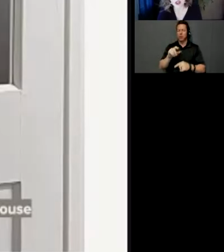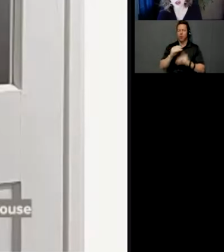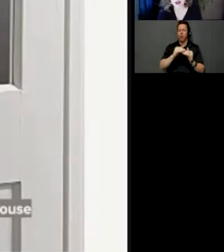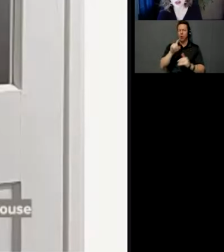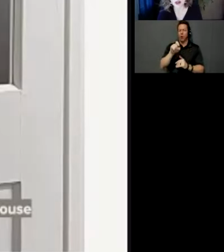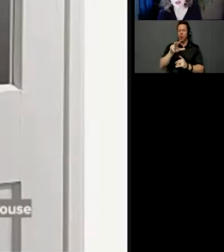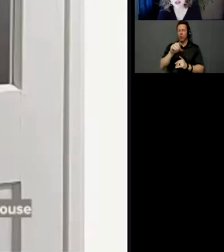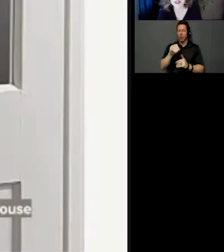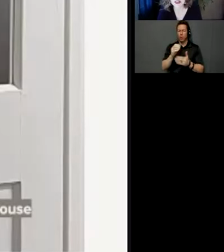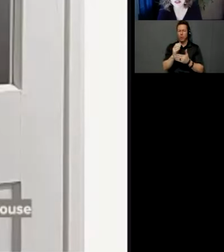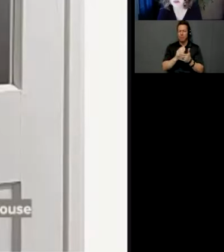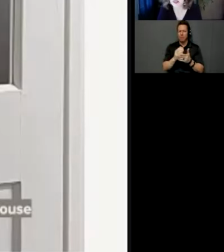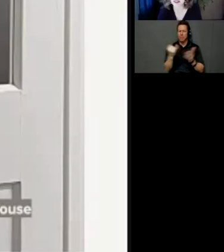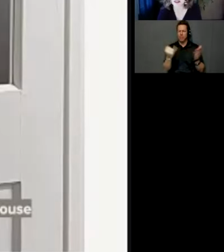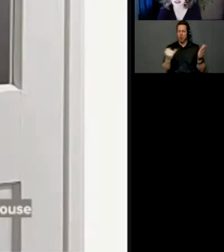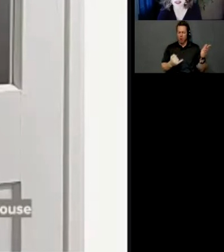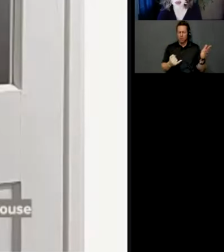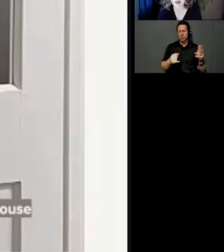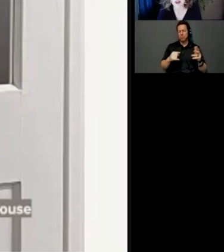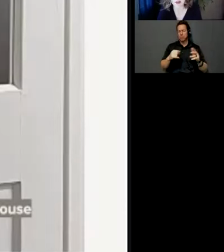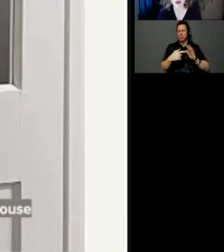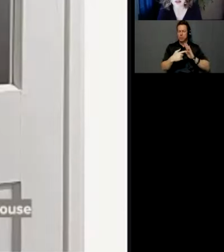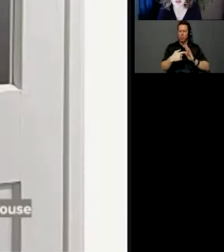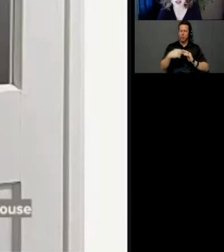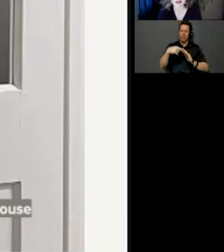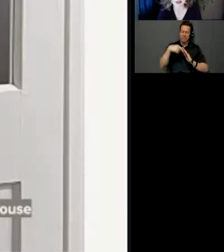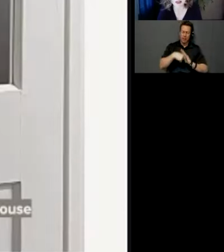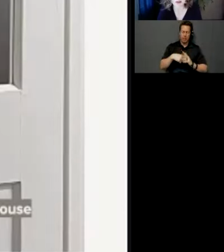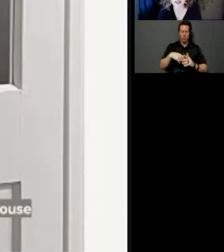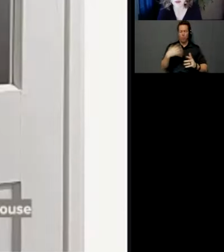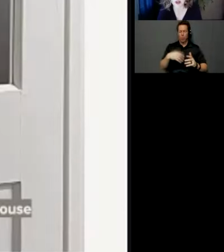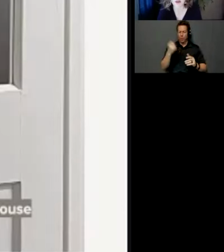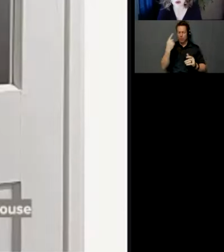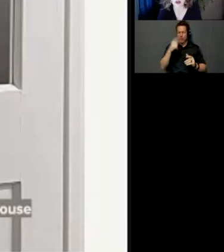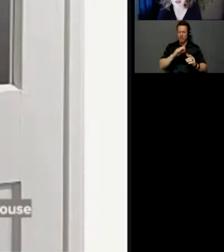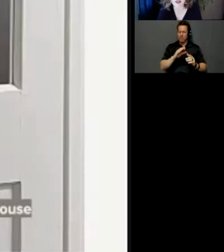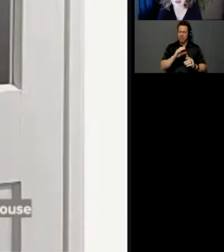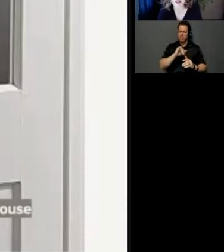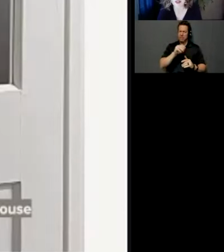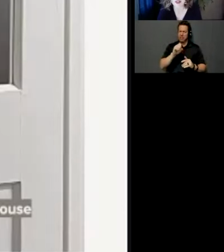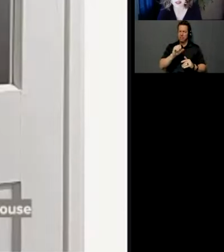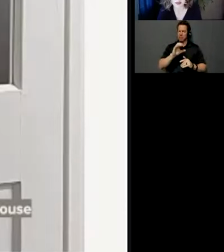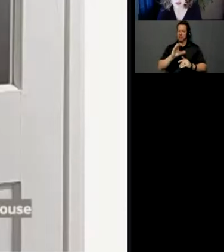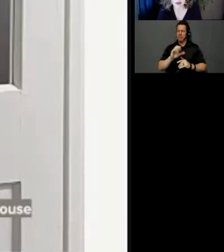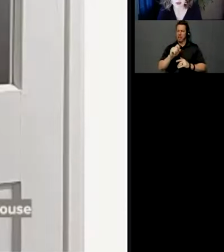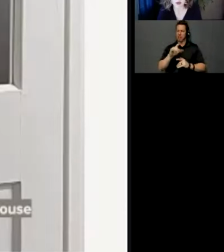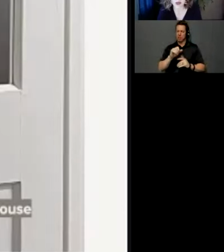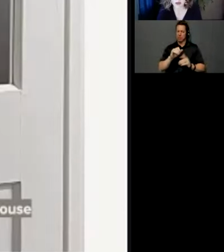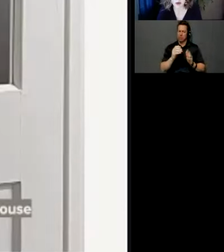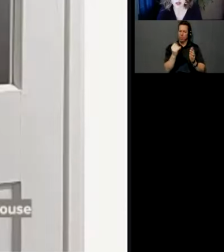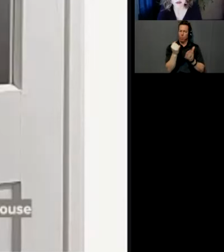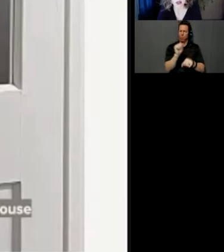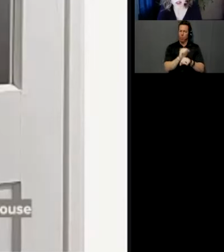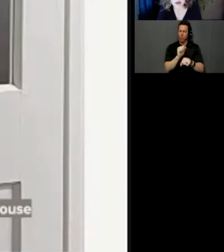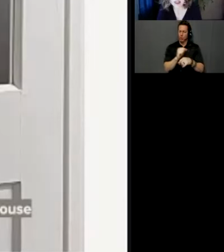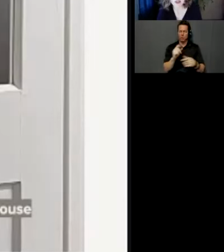to share, which give us a glimpse into the depth and breadth of Castle's immense body of work. This exhibition will only be up